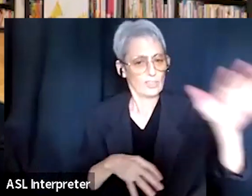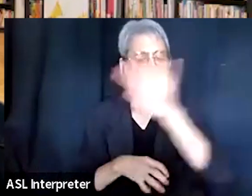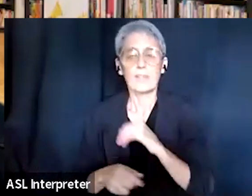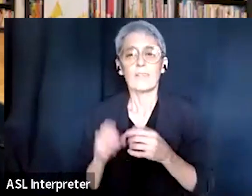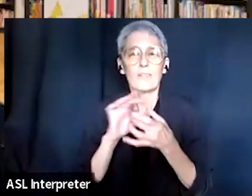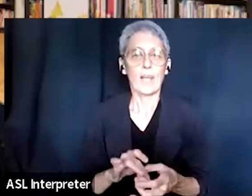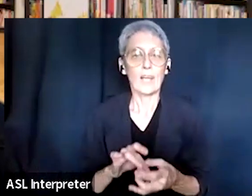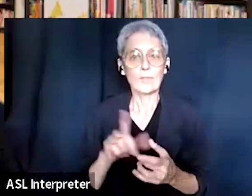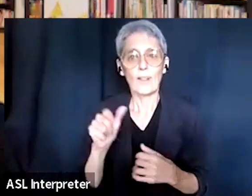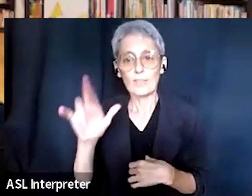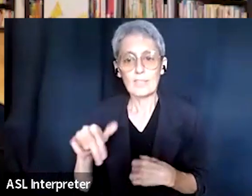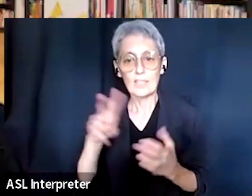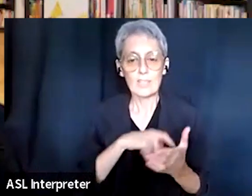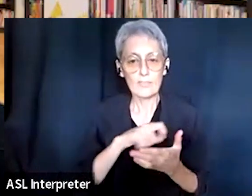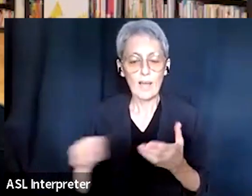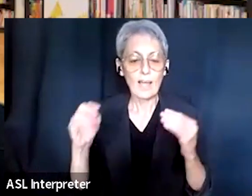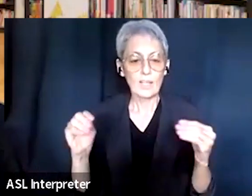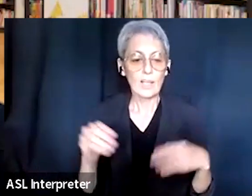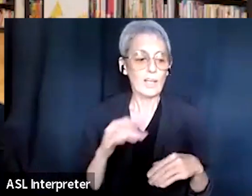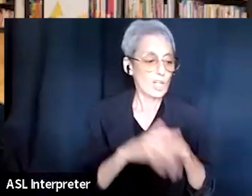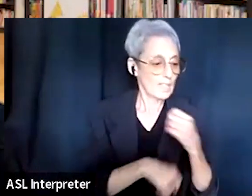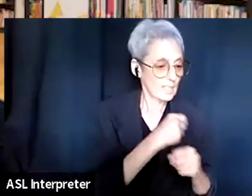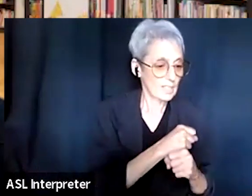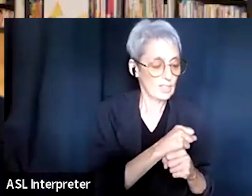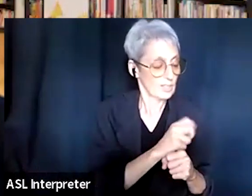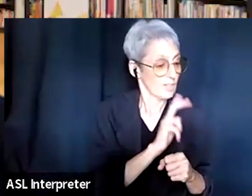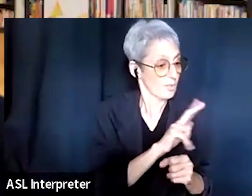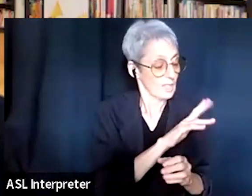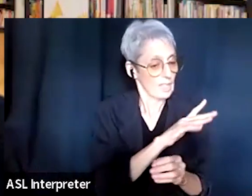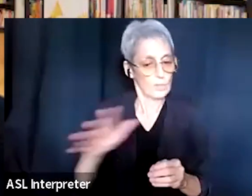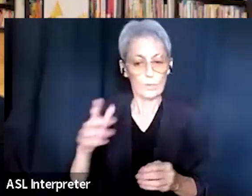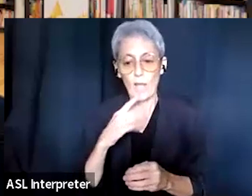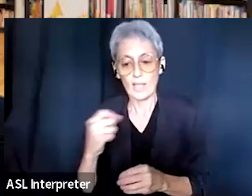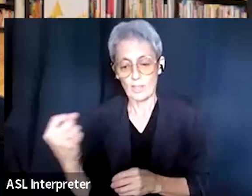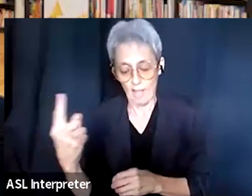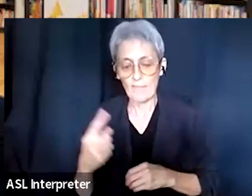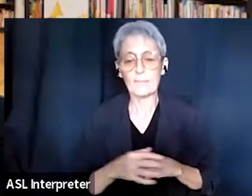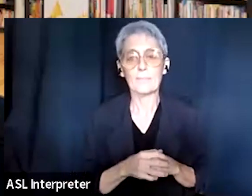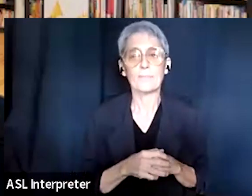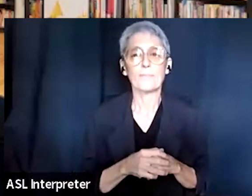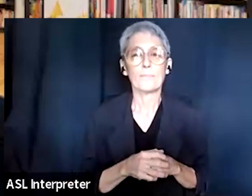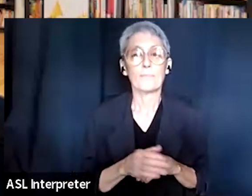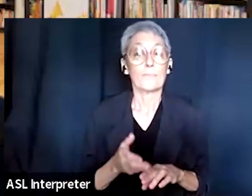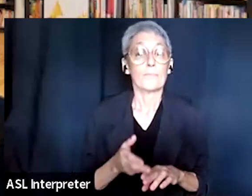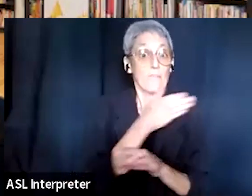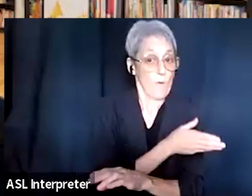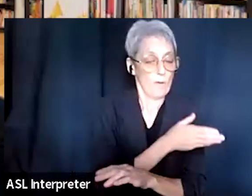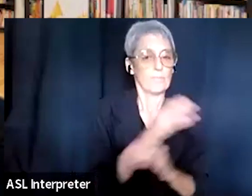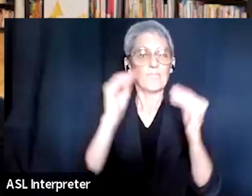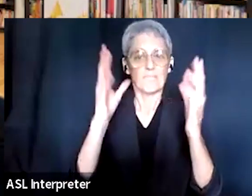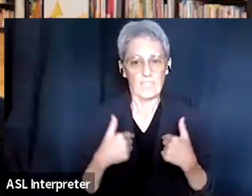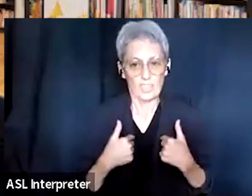education from early years through to children of age 11. Before that, I was a teacher, an